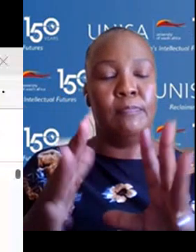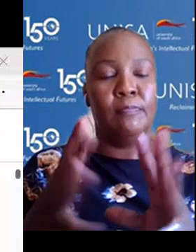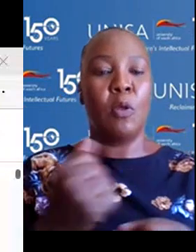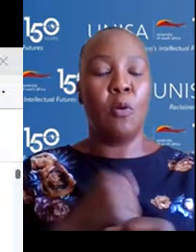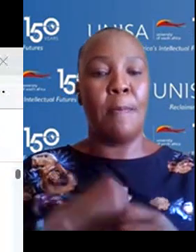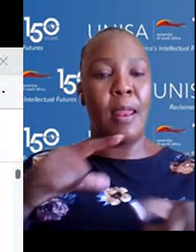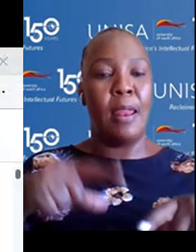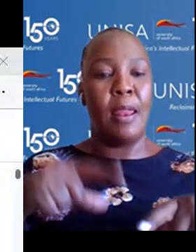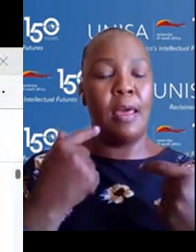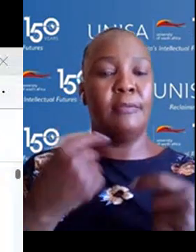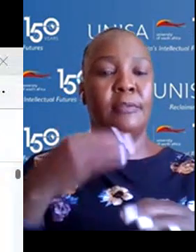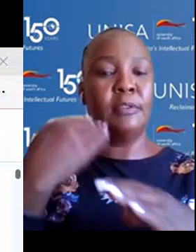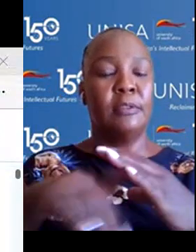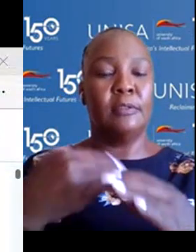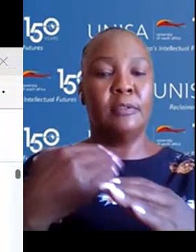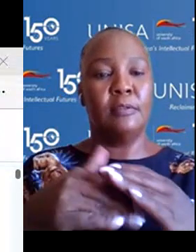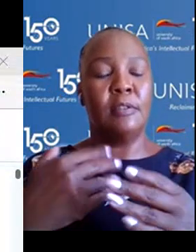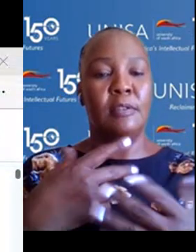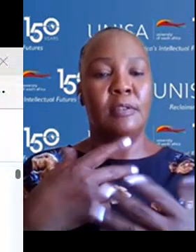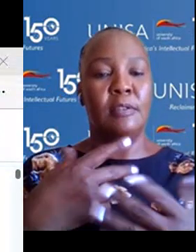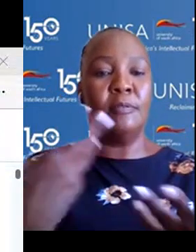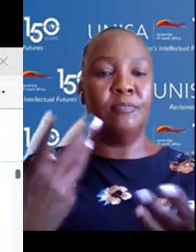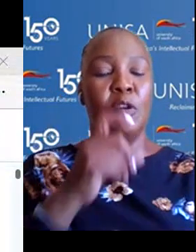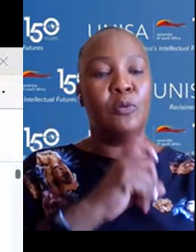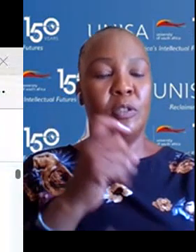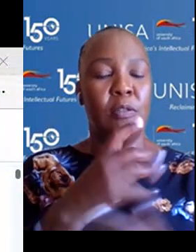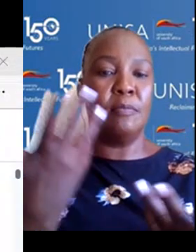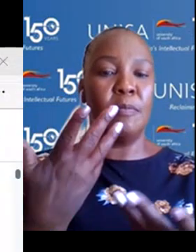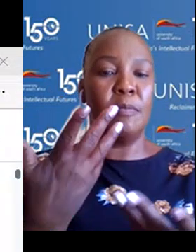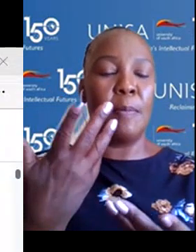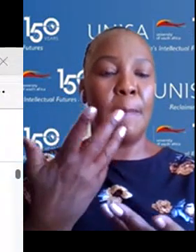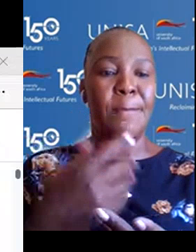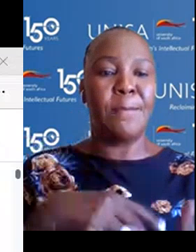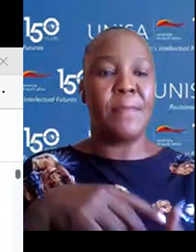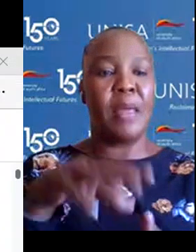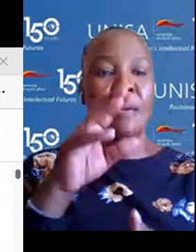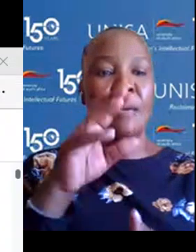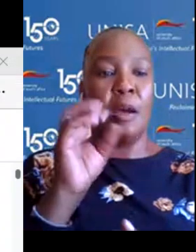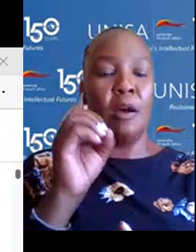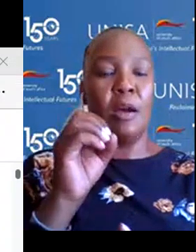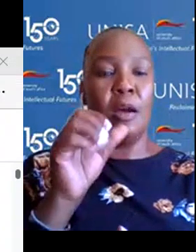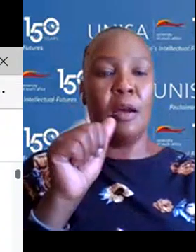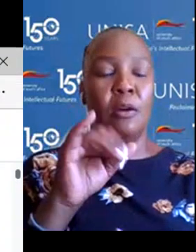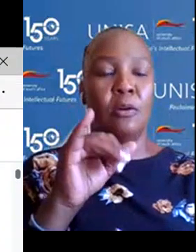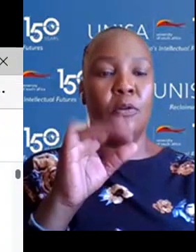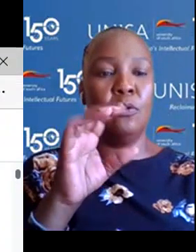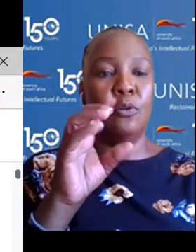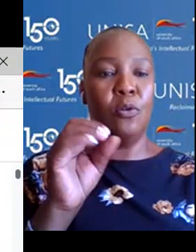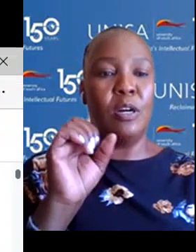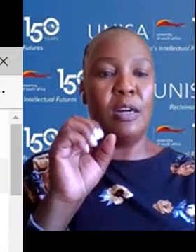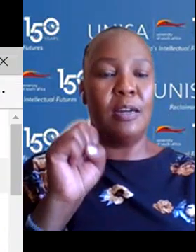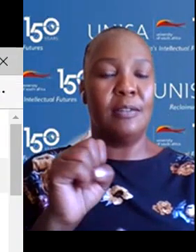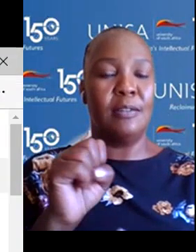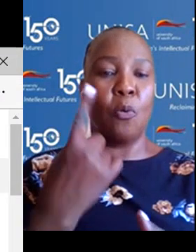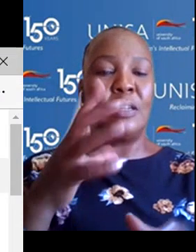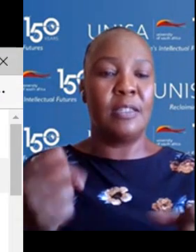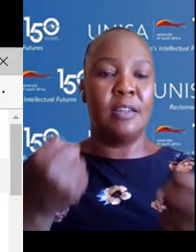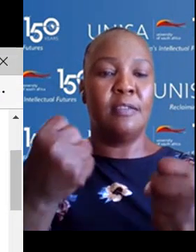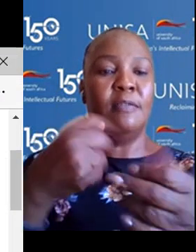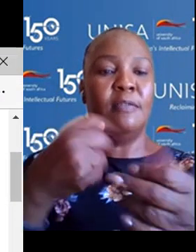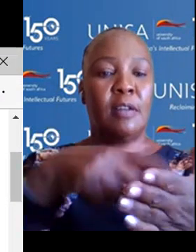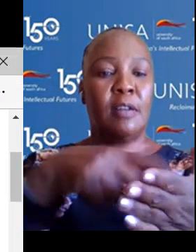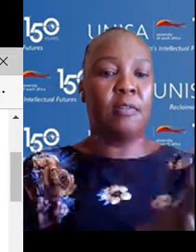Life account. And then also if you're using, for instance, a Mac OS, you can download the OneDrive app for Mac